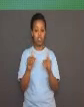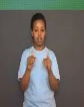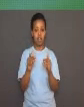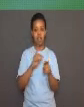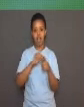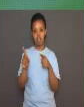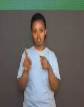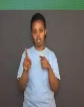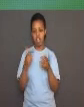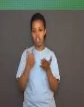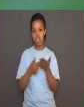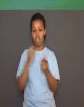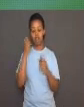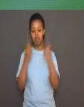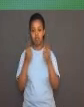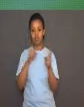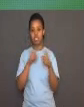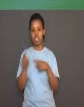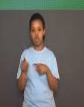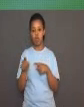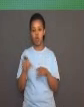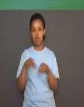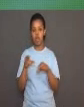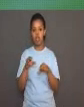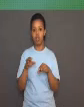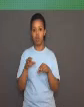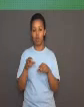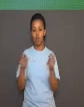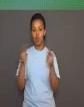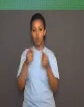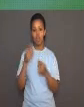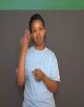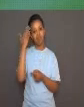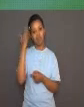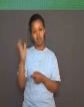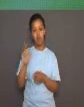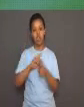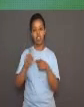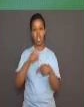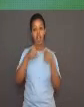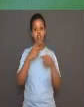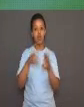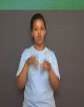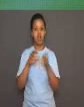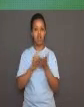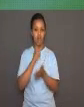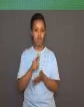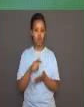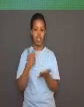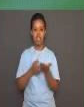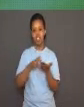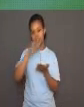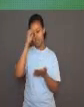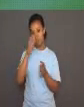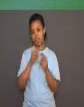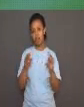direction, the stimulus just causes them to move in a random direction. I hope